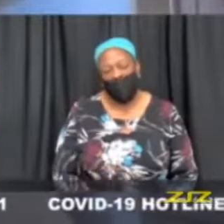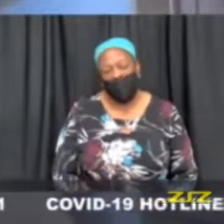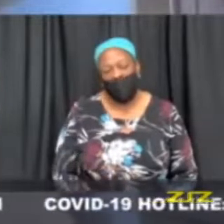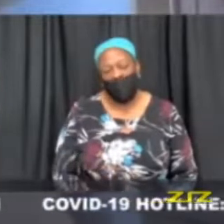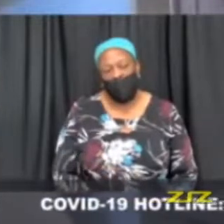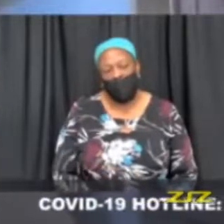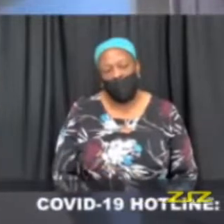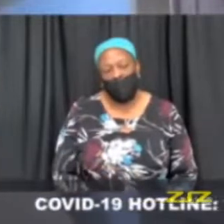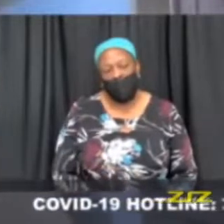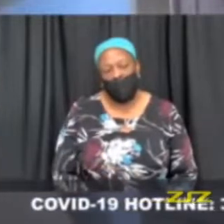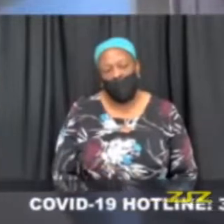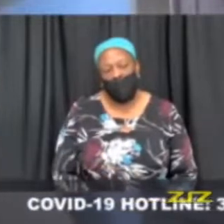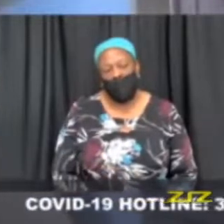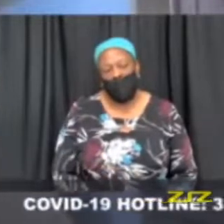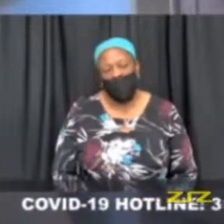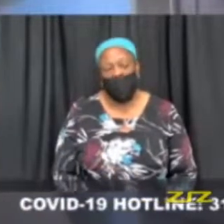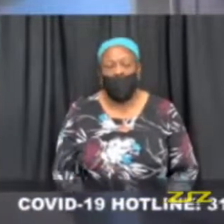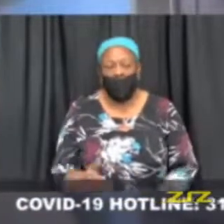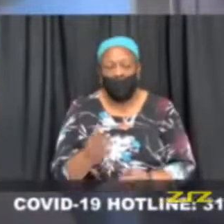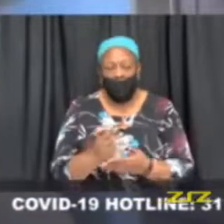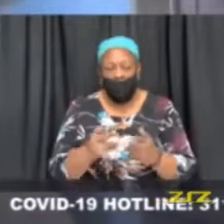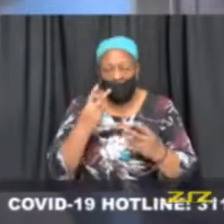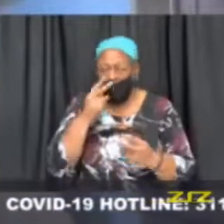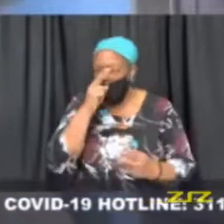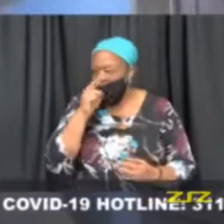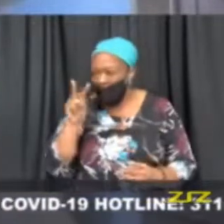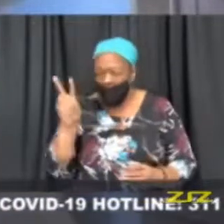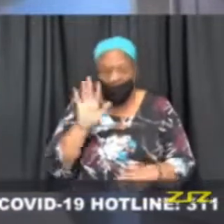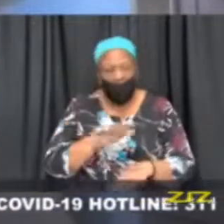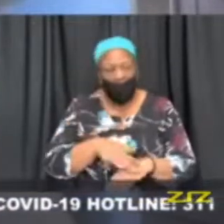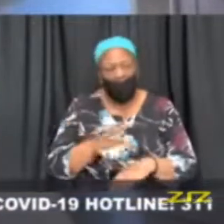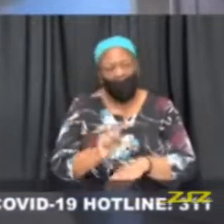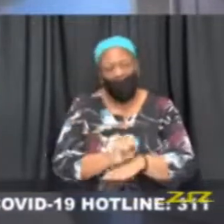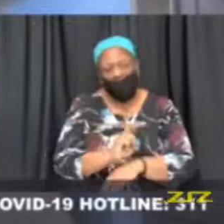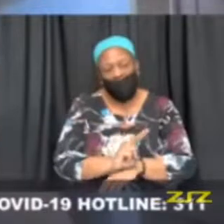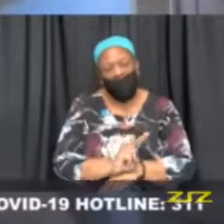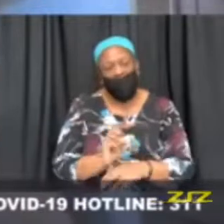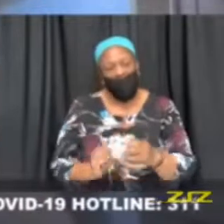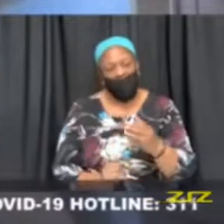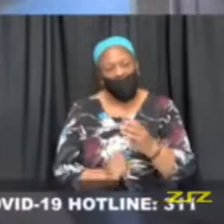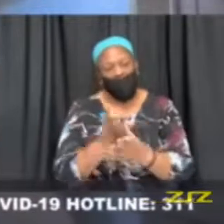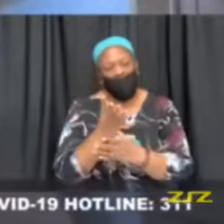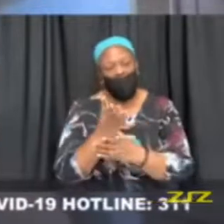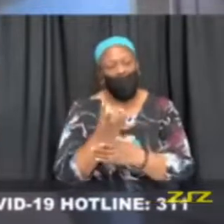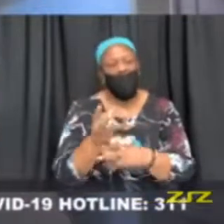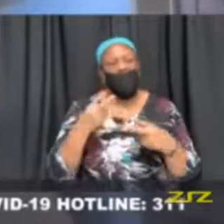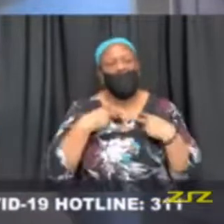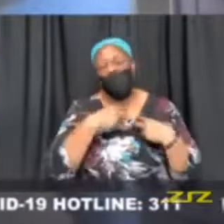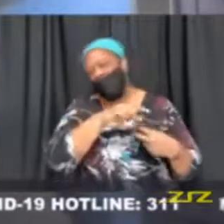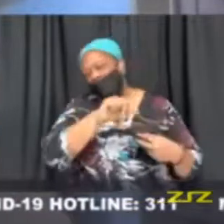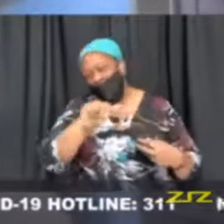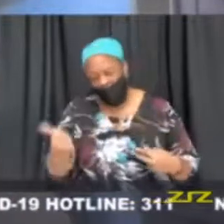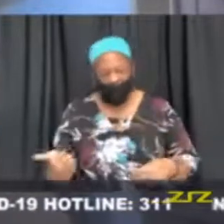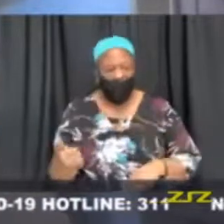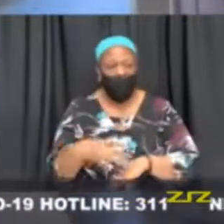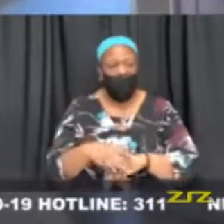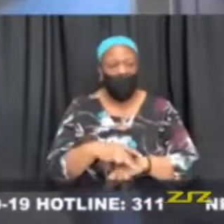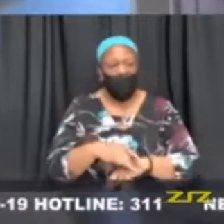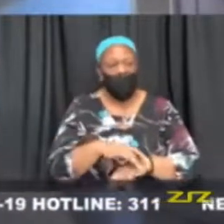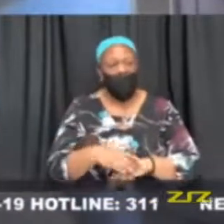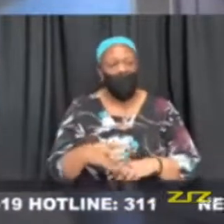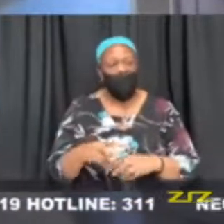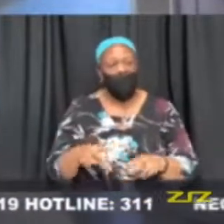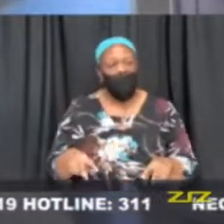the La Soufrière event eruption would become a little more familiar with the other types of earthquakes which are associated with